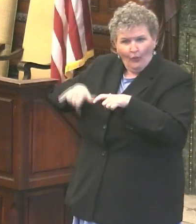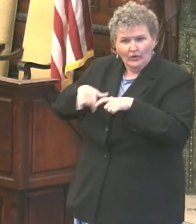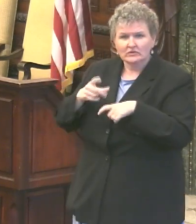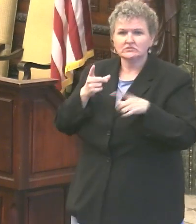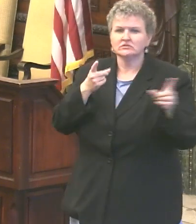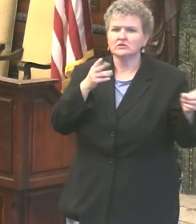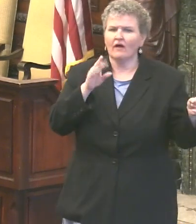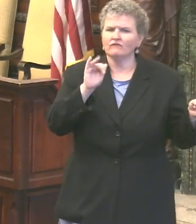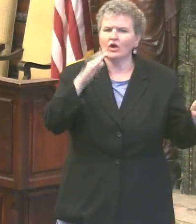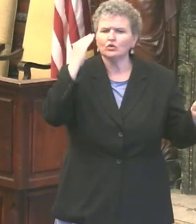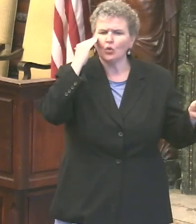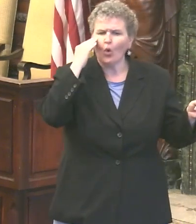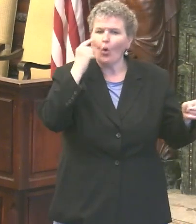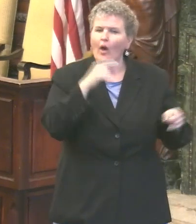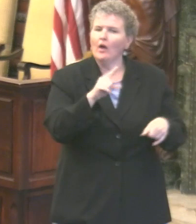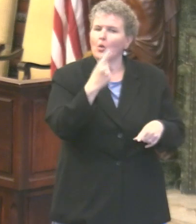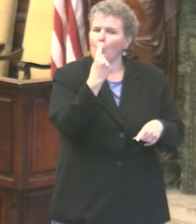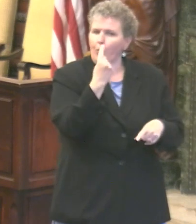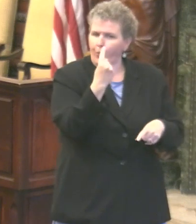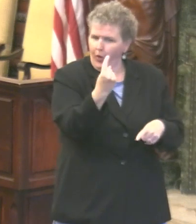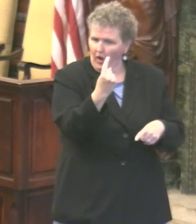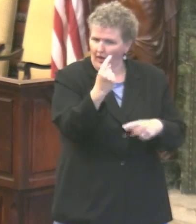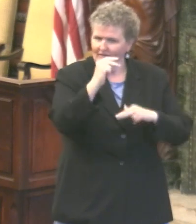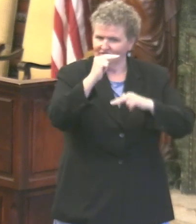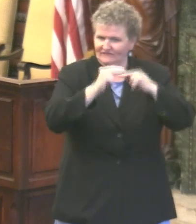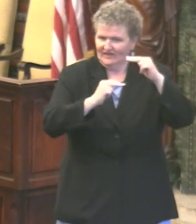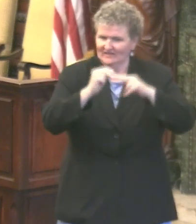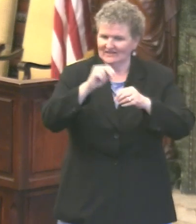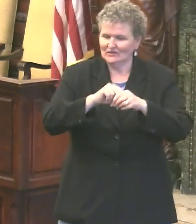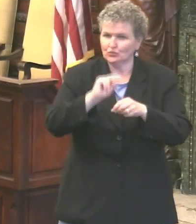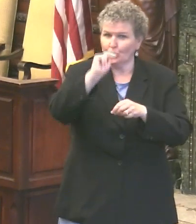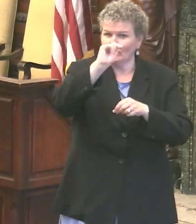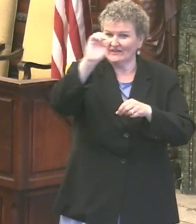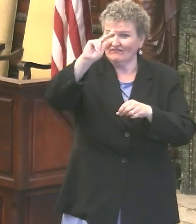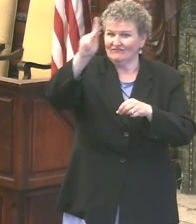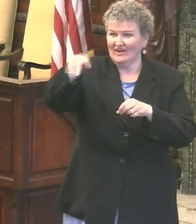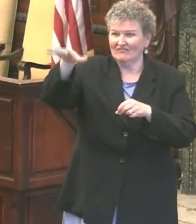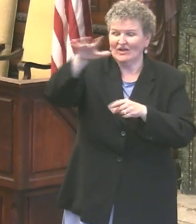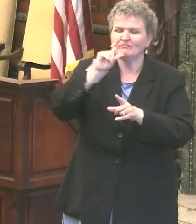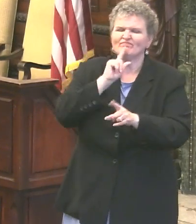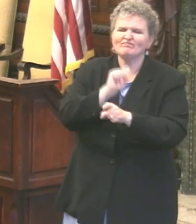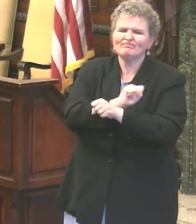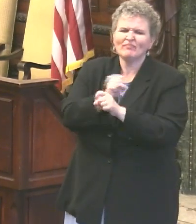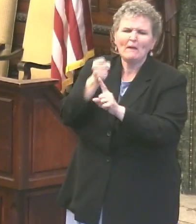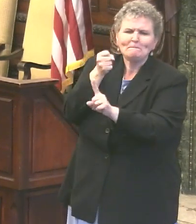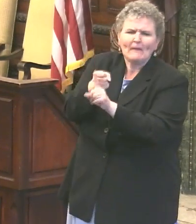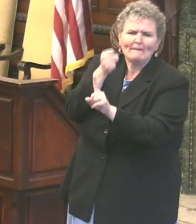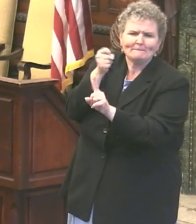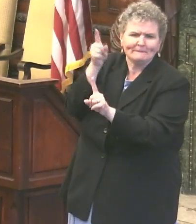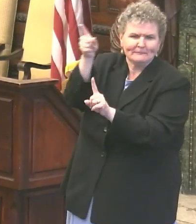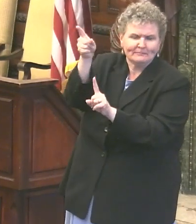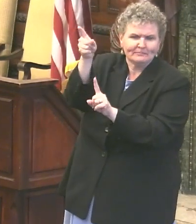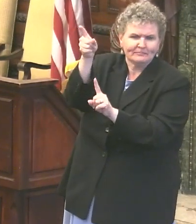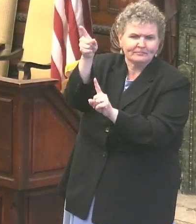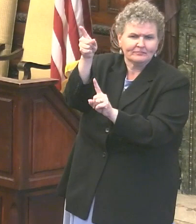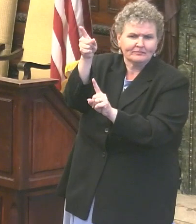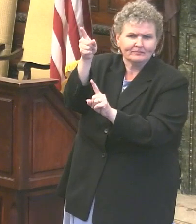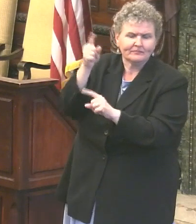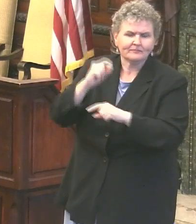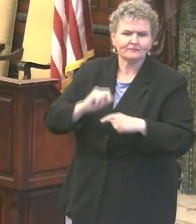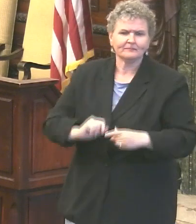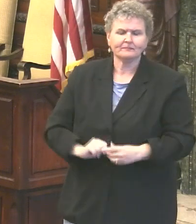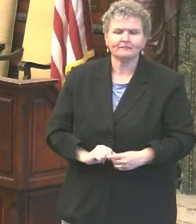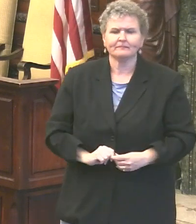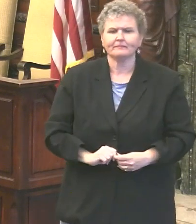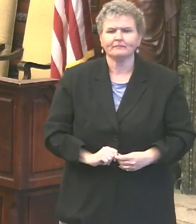one facility in Northeast Philadelphia has been impacted heavily, and we're moving people to supplement